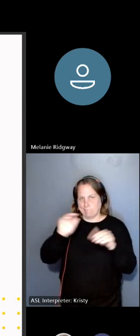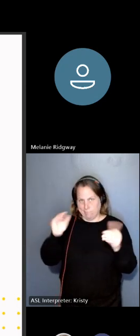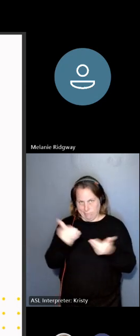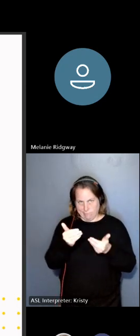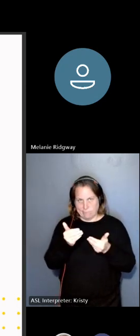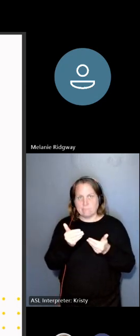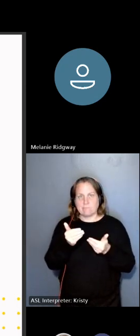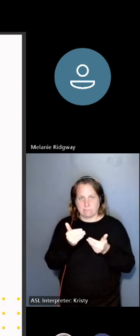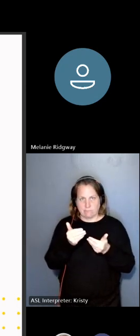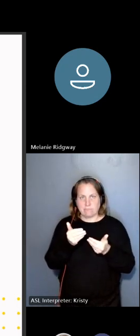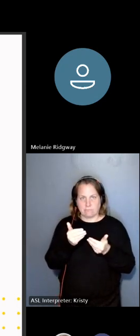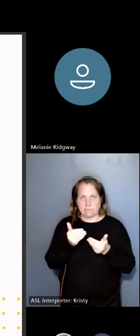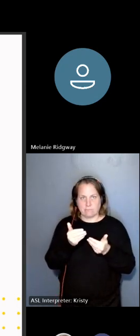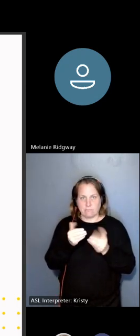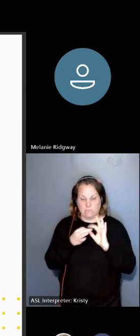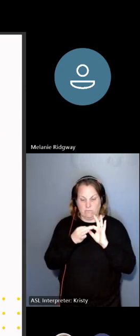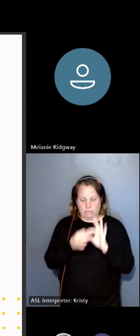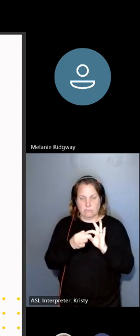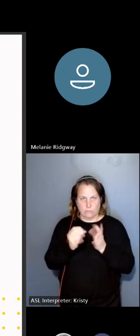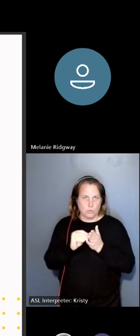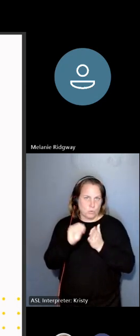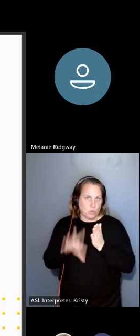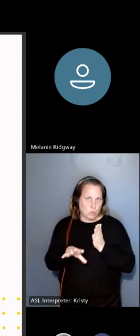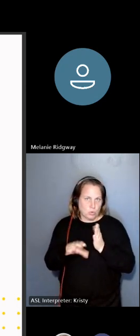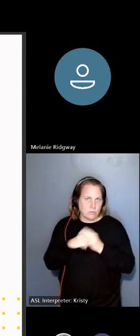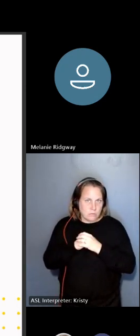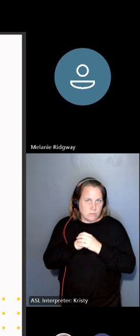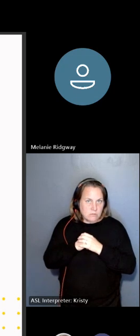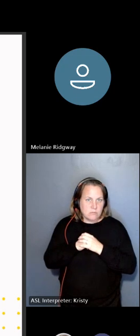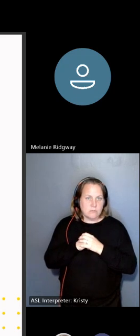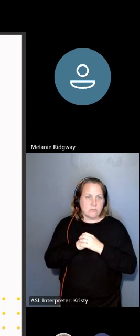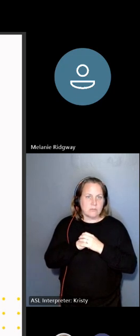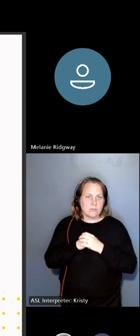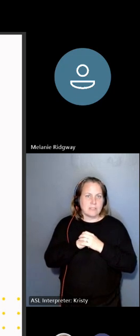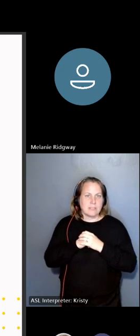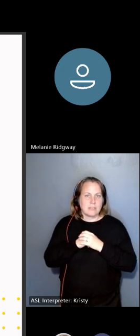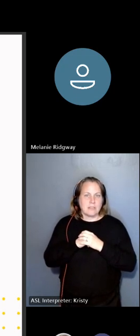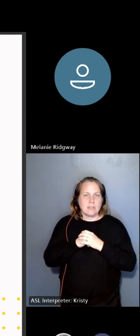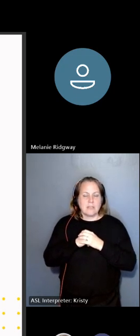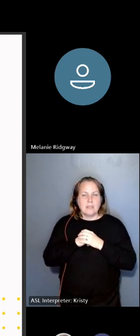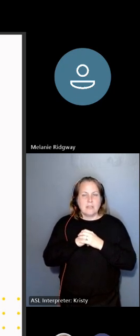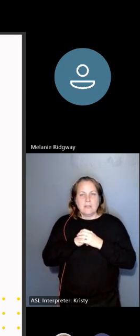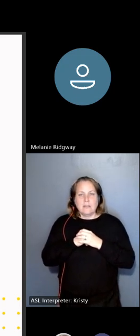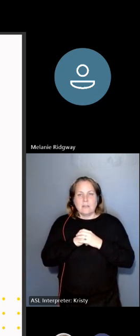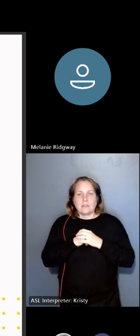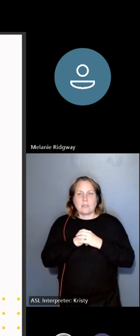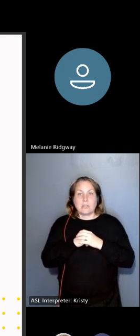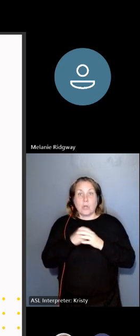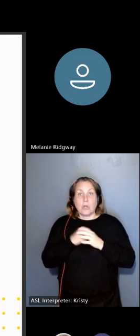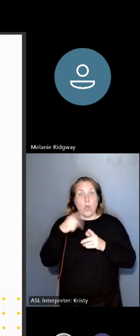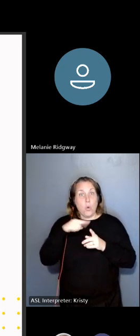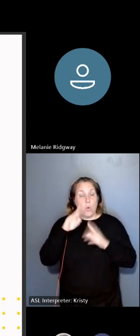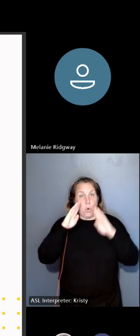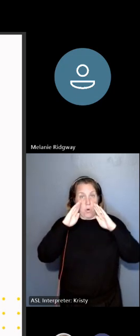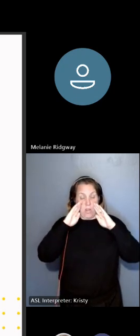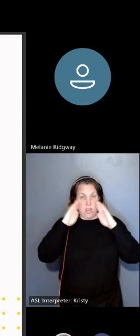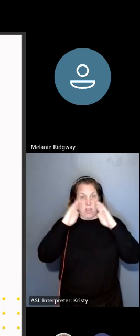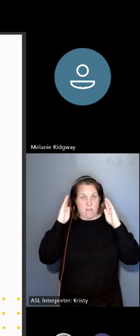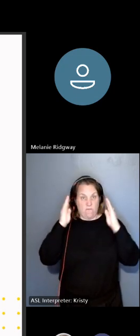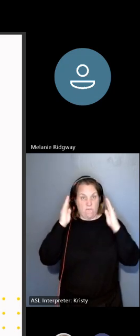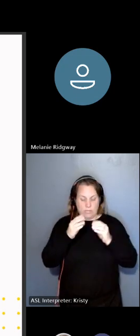a student. We are minimizing the theory and we're focusing on